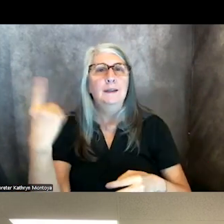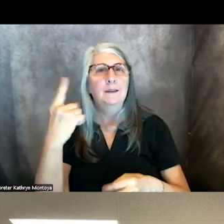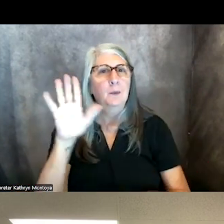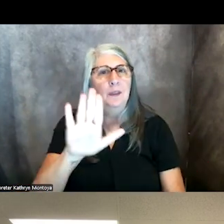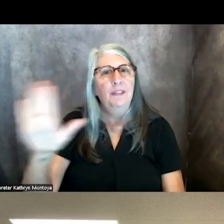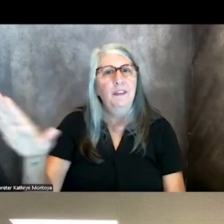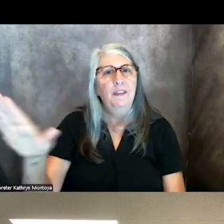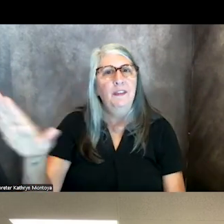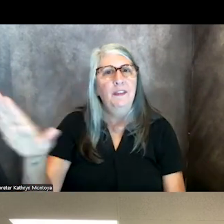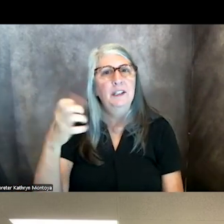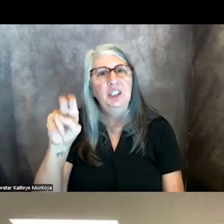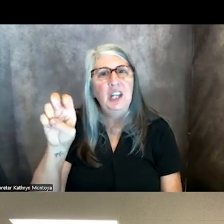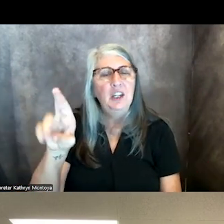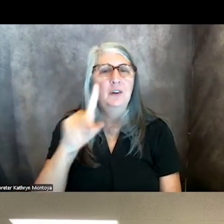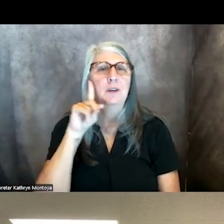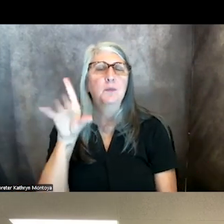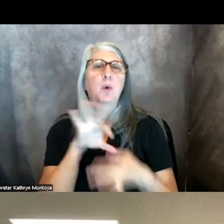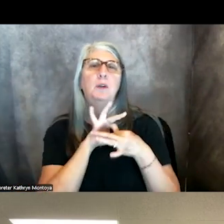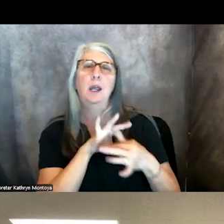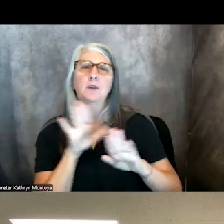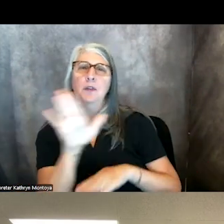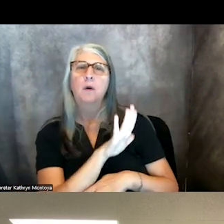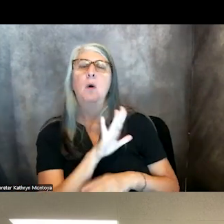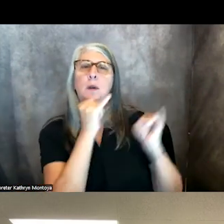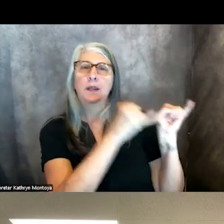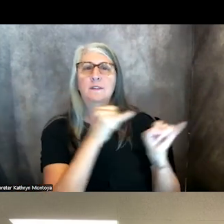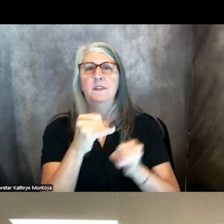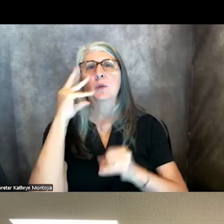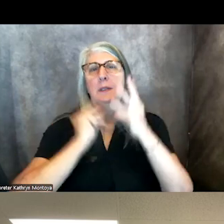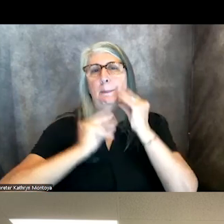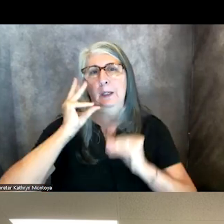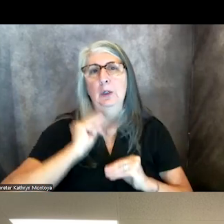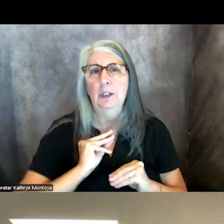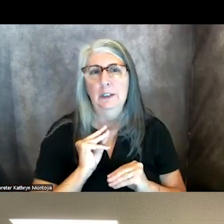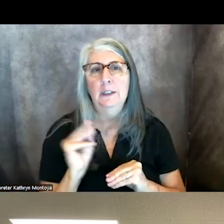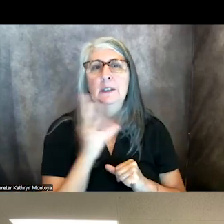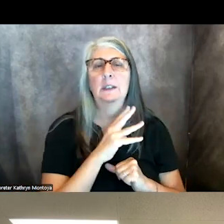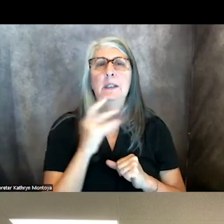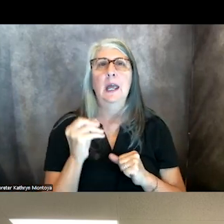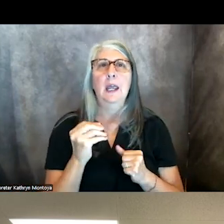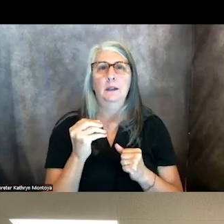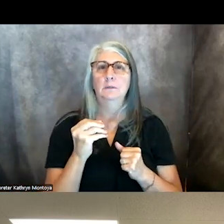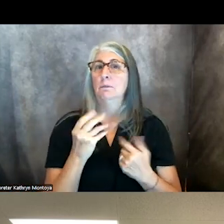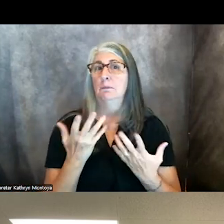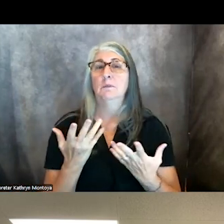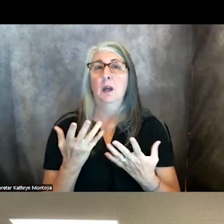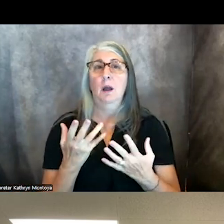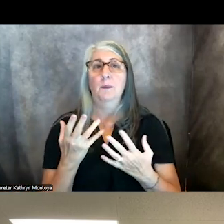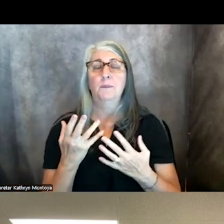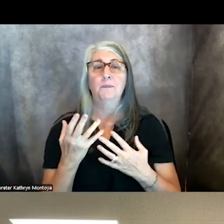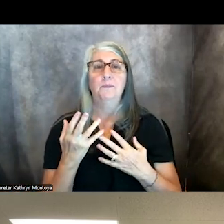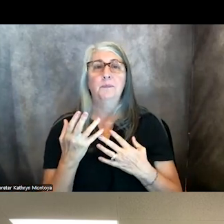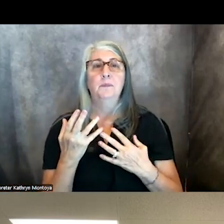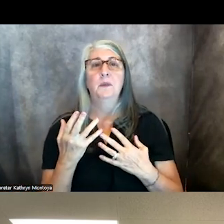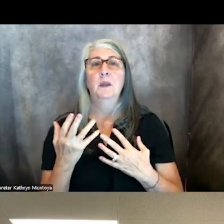more tied to their own individual experience, and very much so varies